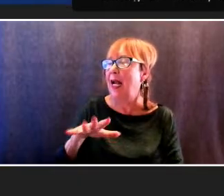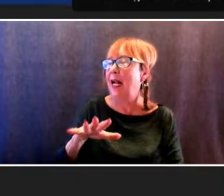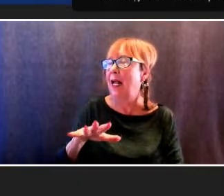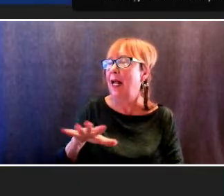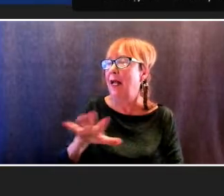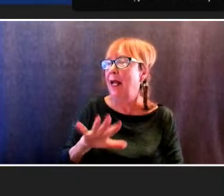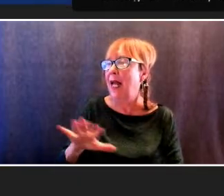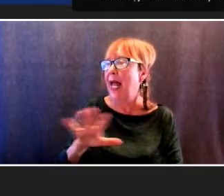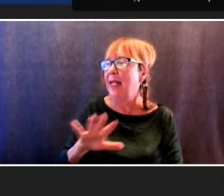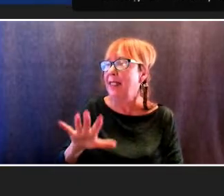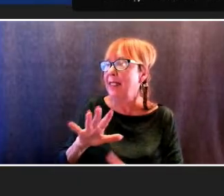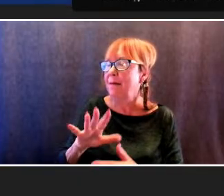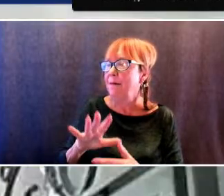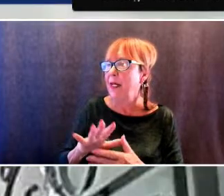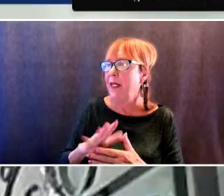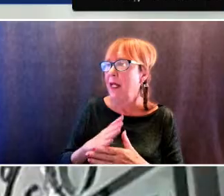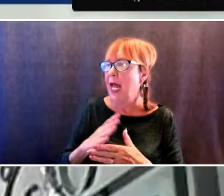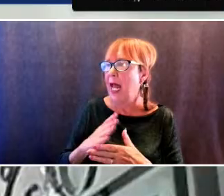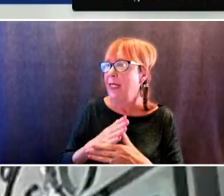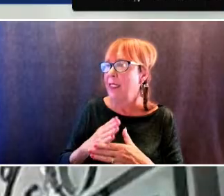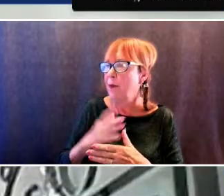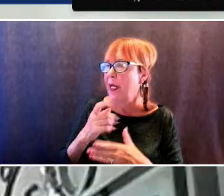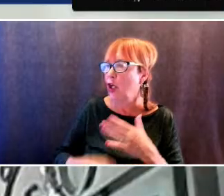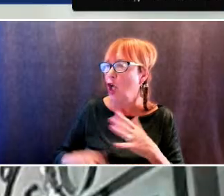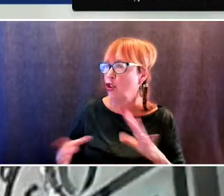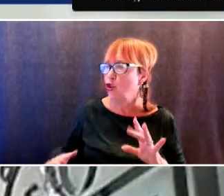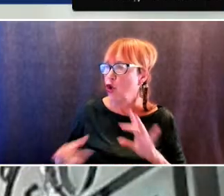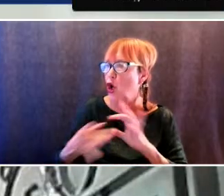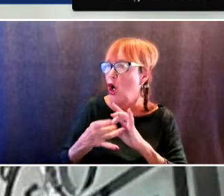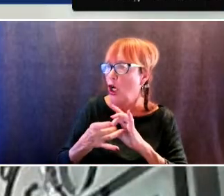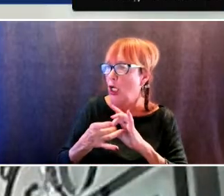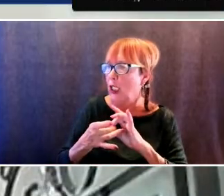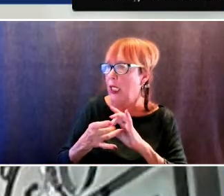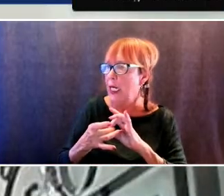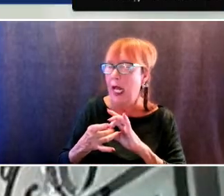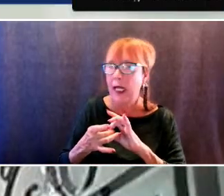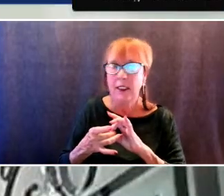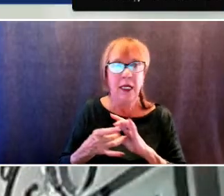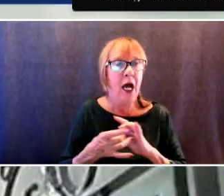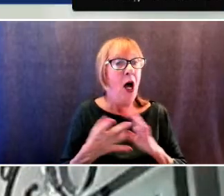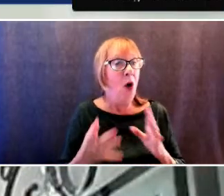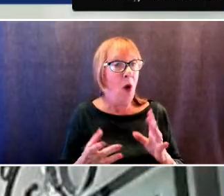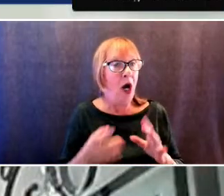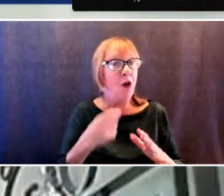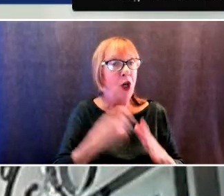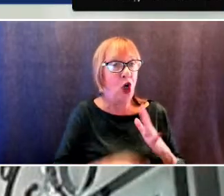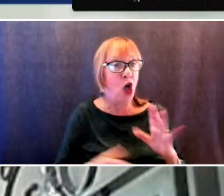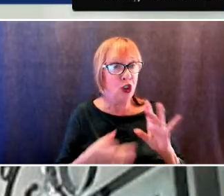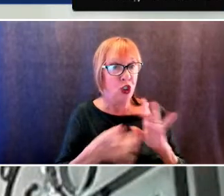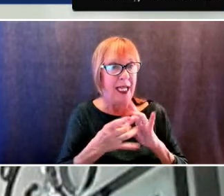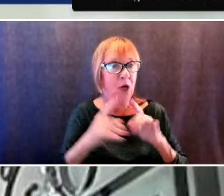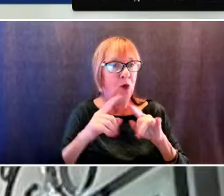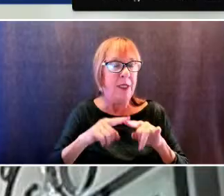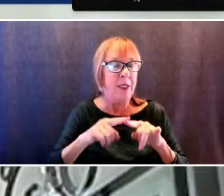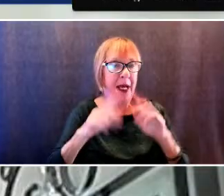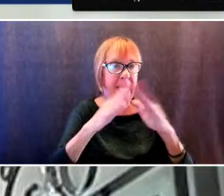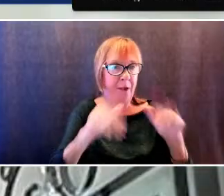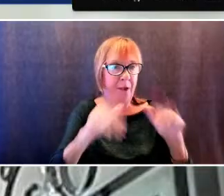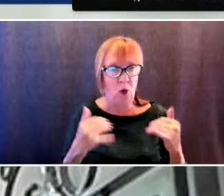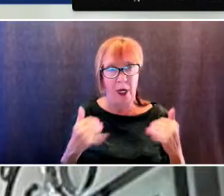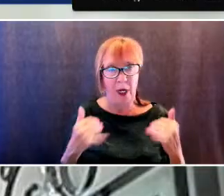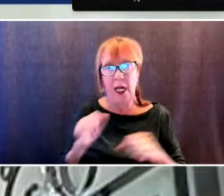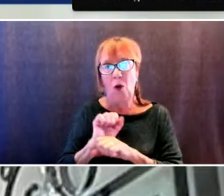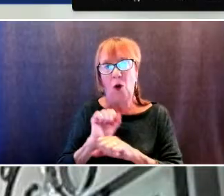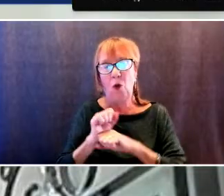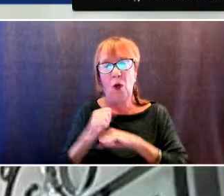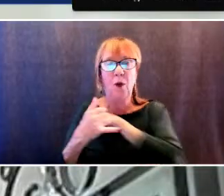the underground system? The cost to connect will vary based on each home, and we are currently working with the county and